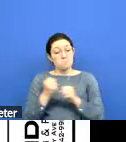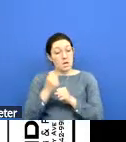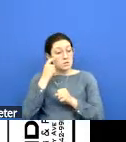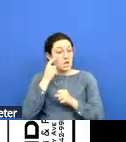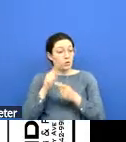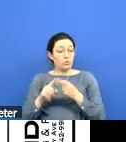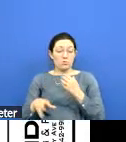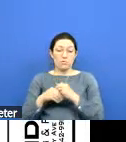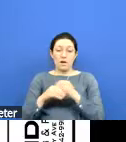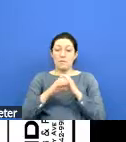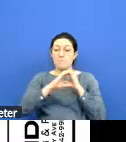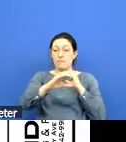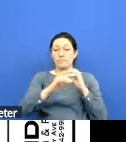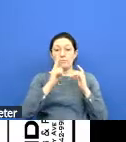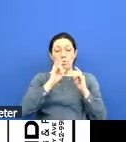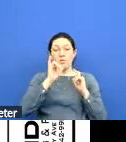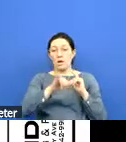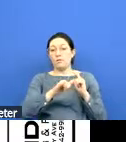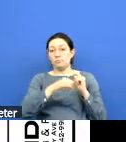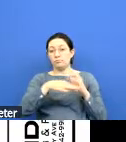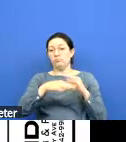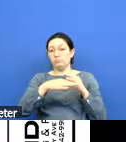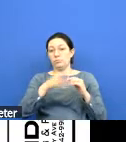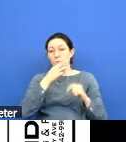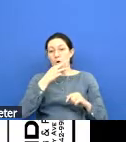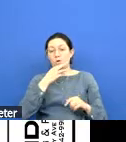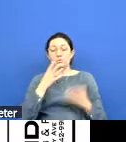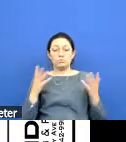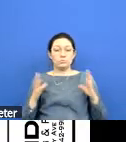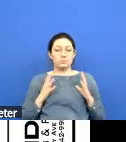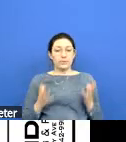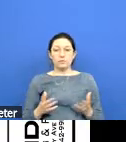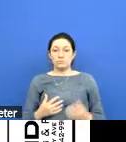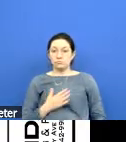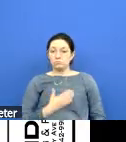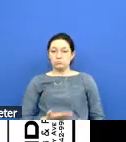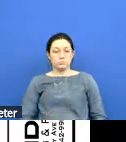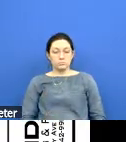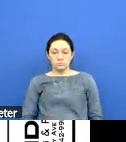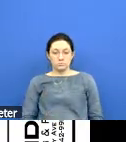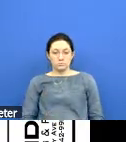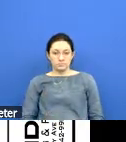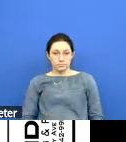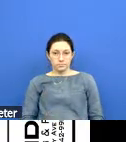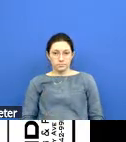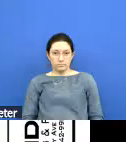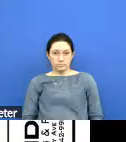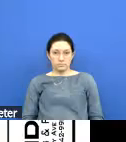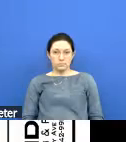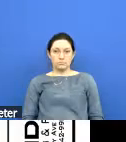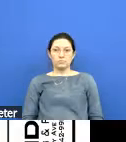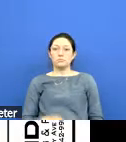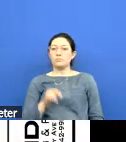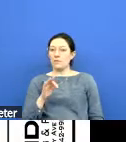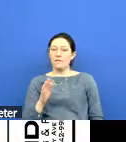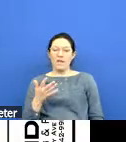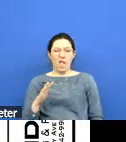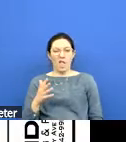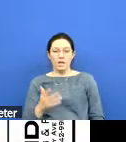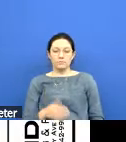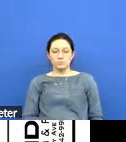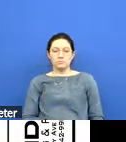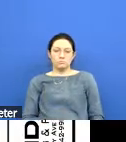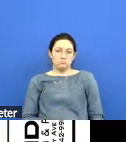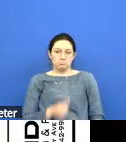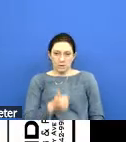that outflow underground over to the pond, and then we'll do that if it makes